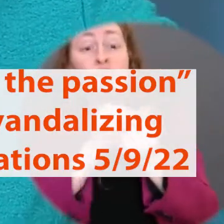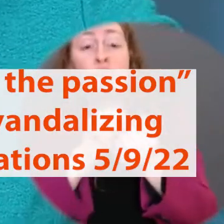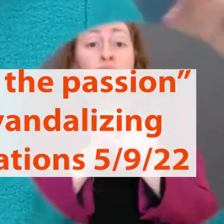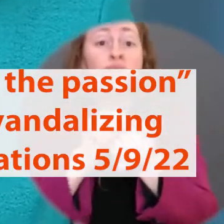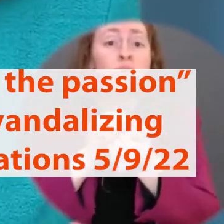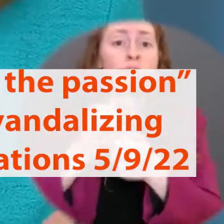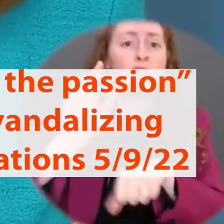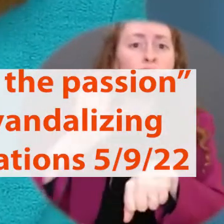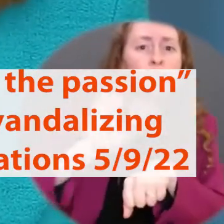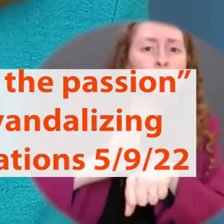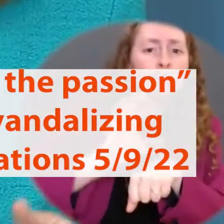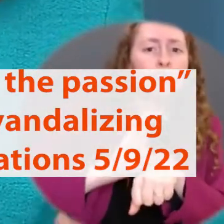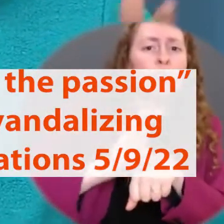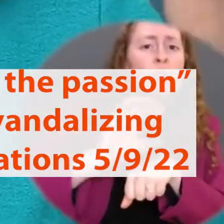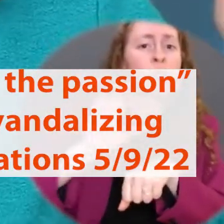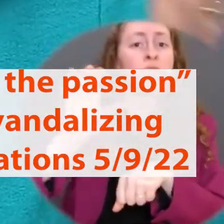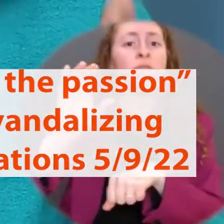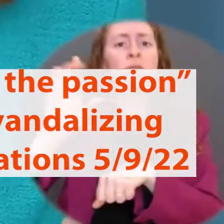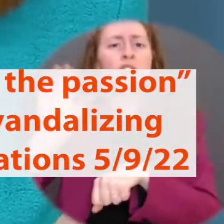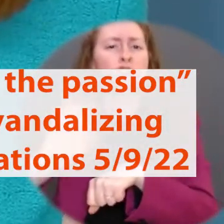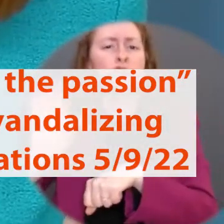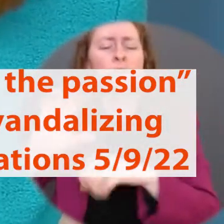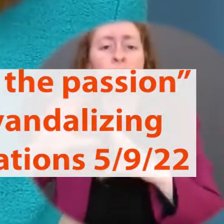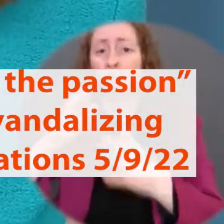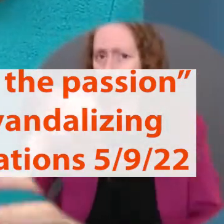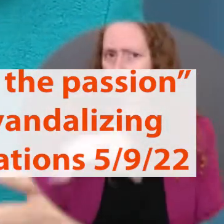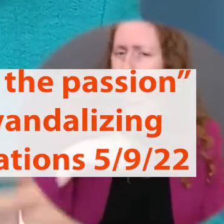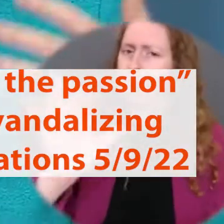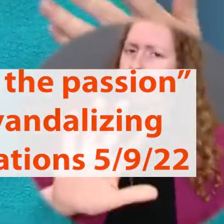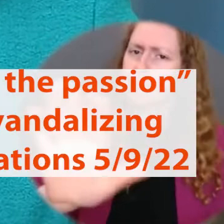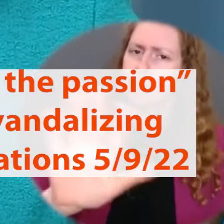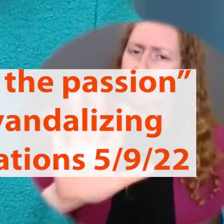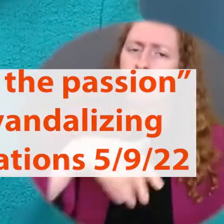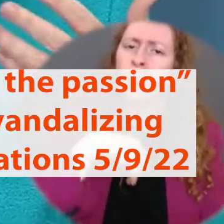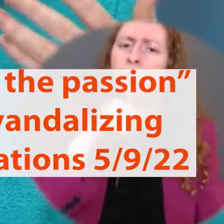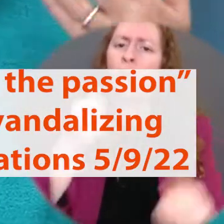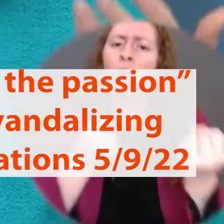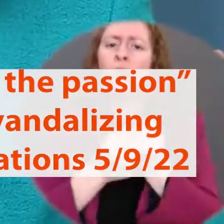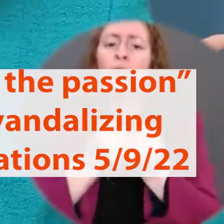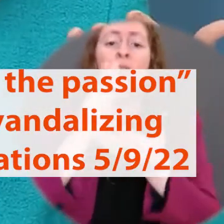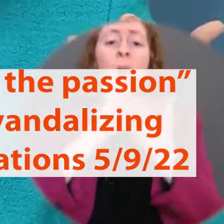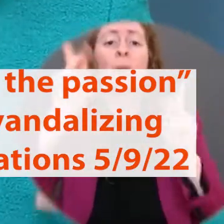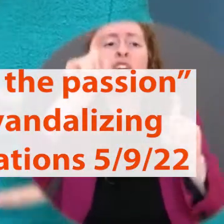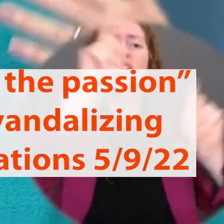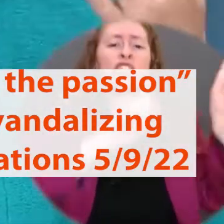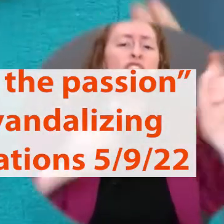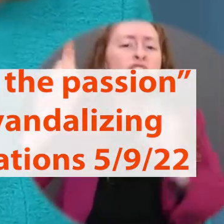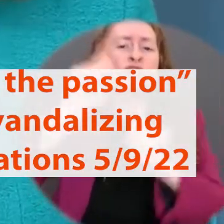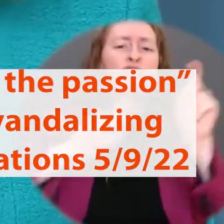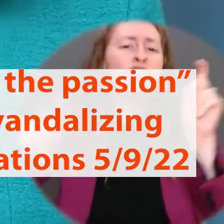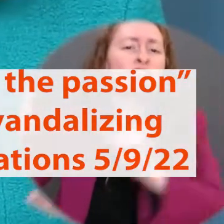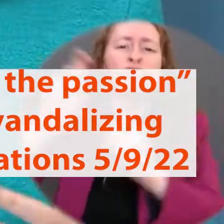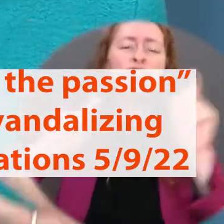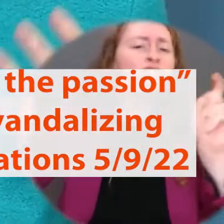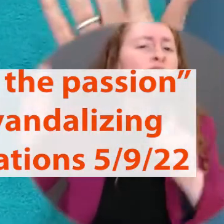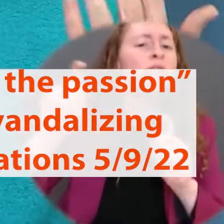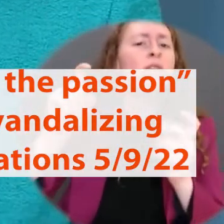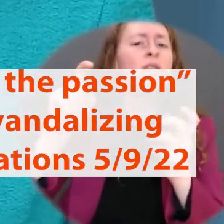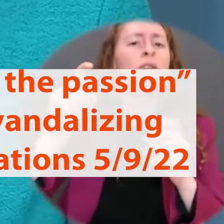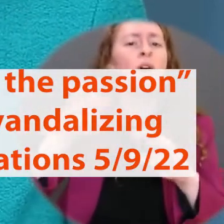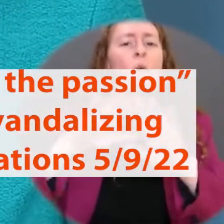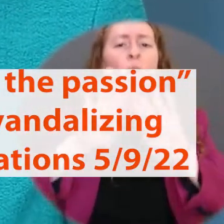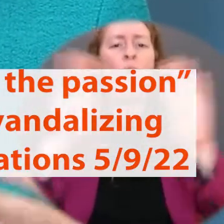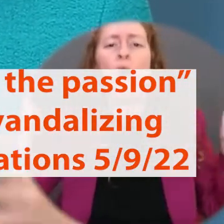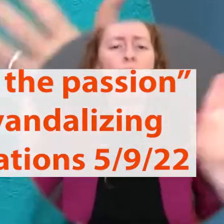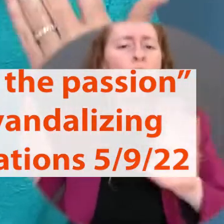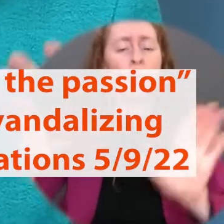seen it at some conservative organizations. That we don't support that. And we certainly call for, we know the passion, we understand the passion, we understand the